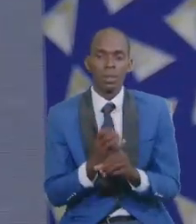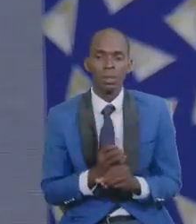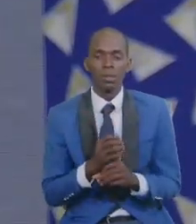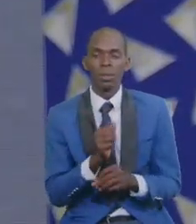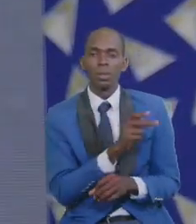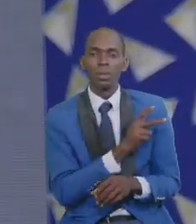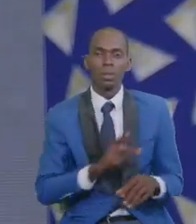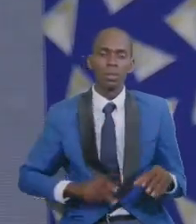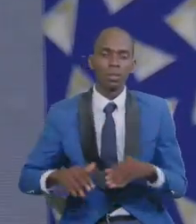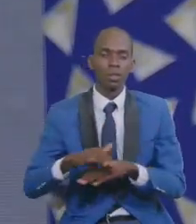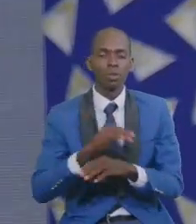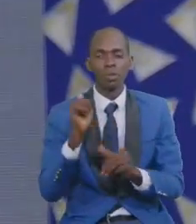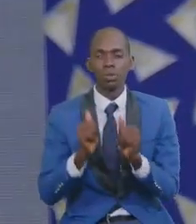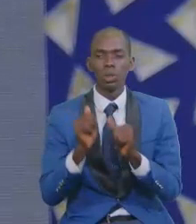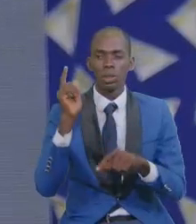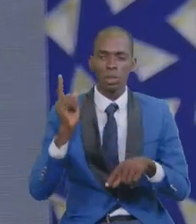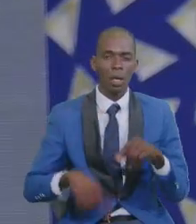which cannot be moved.